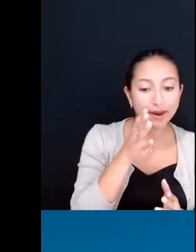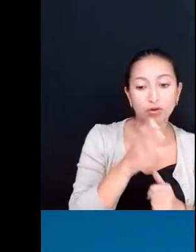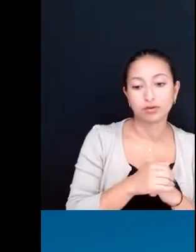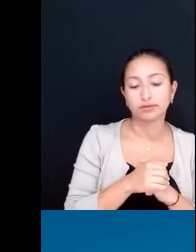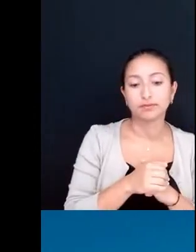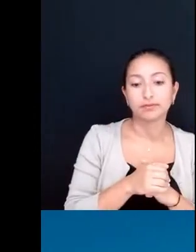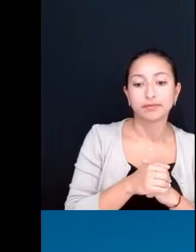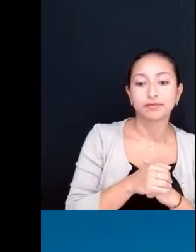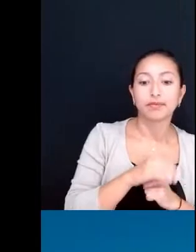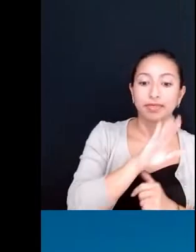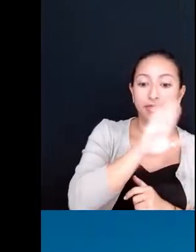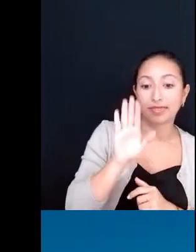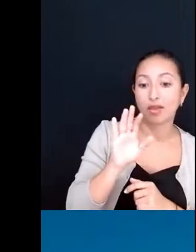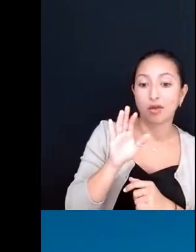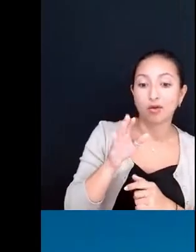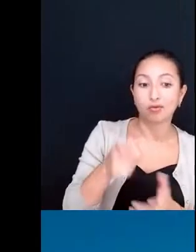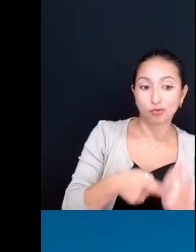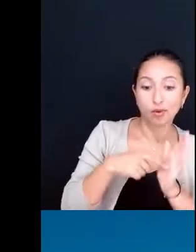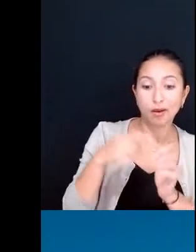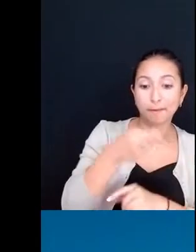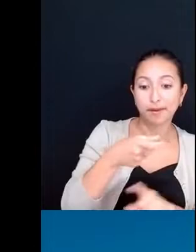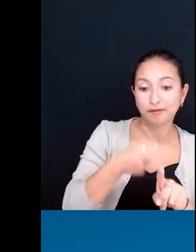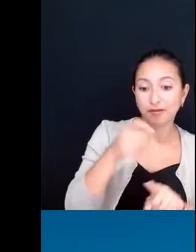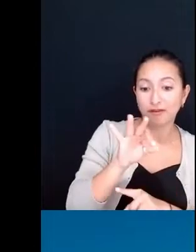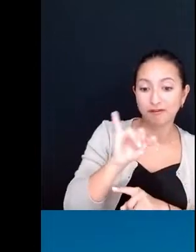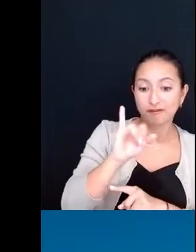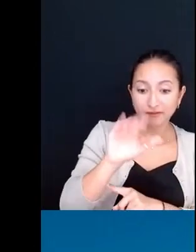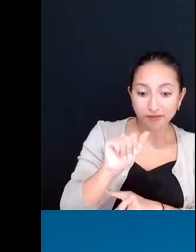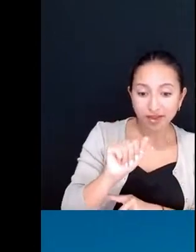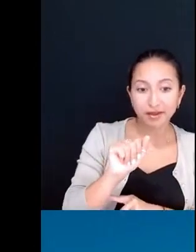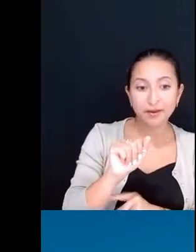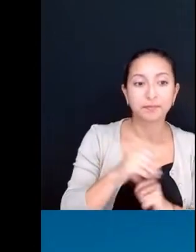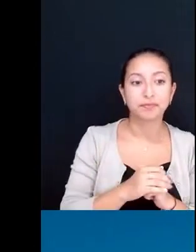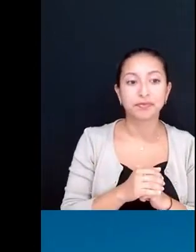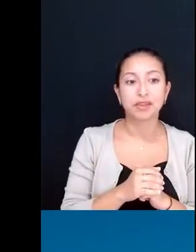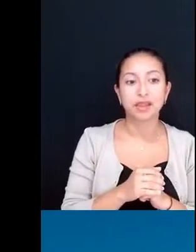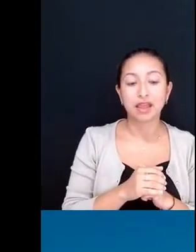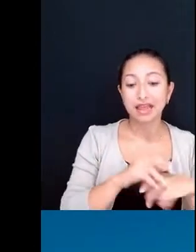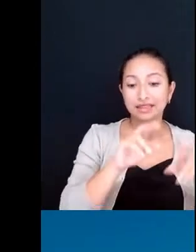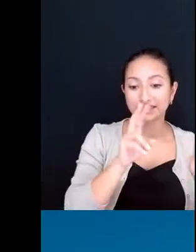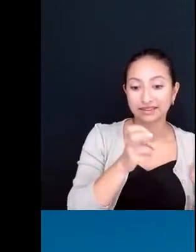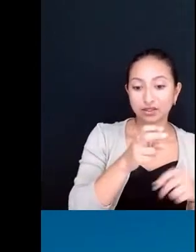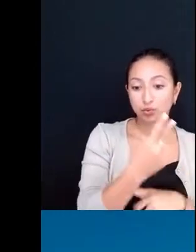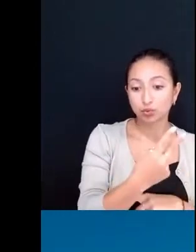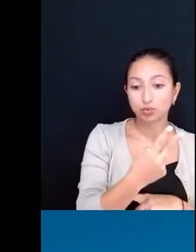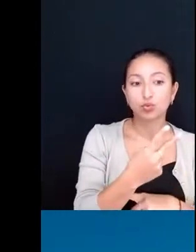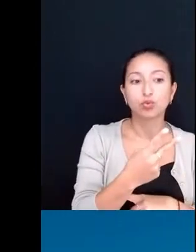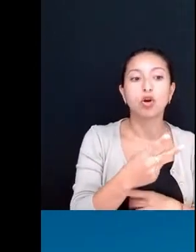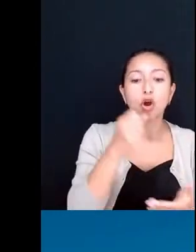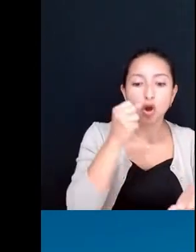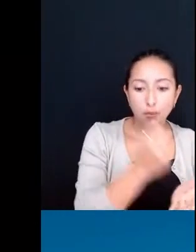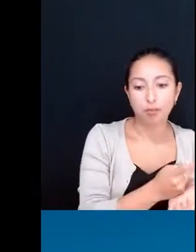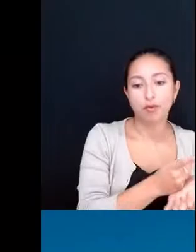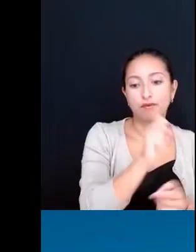Act, FICA. Title II of the Social Security Act authorizes SSDI benefits. Your